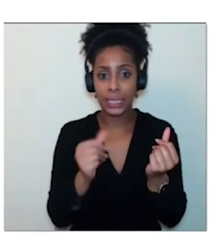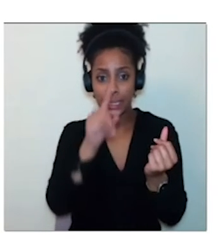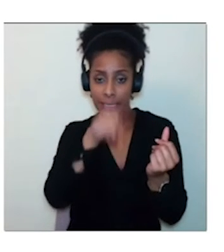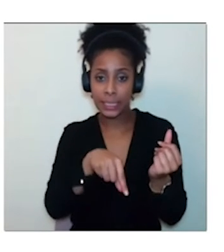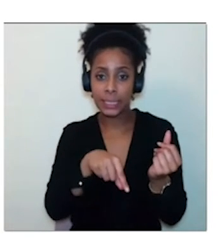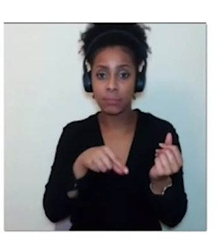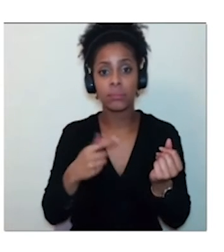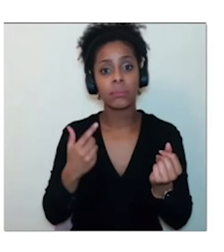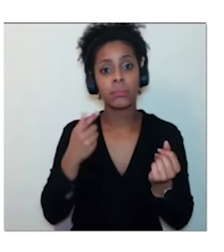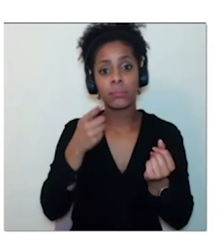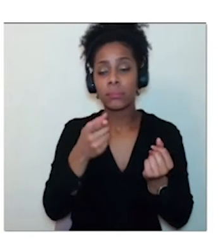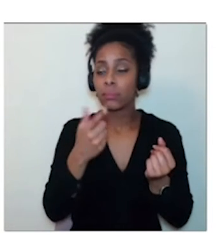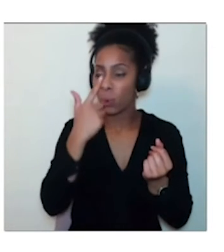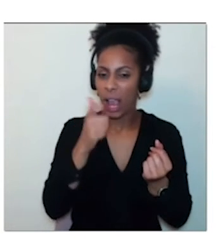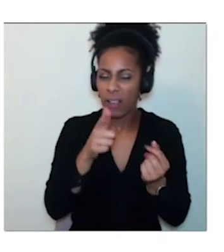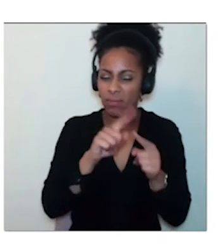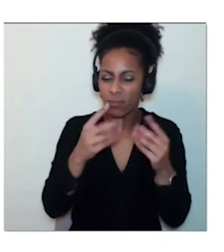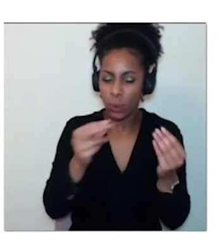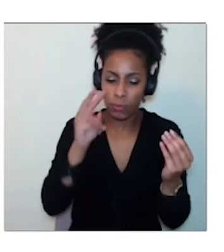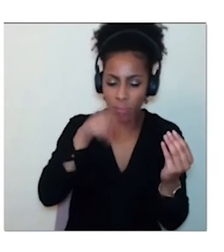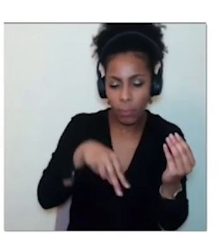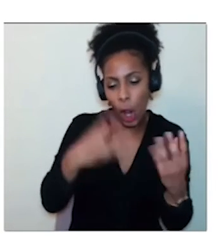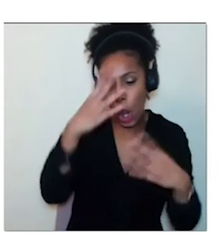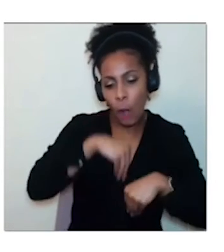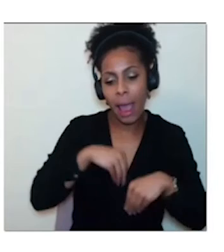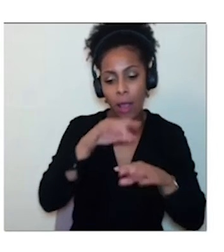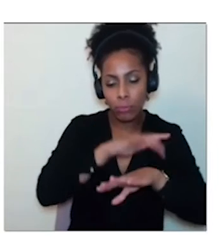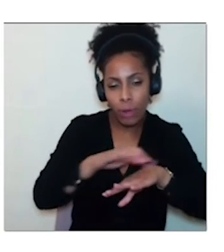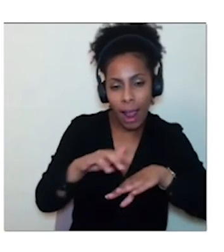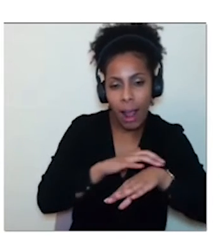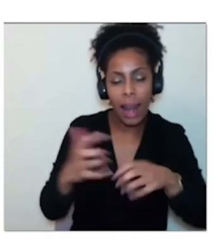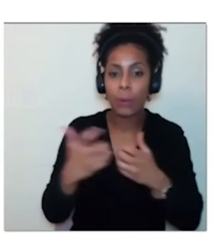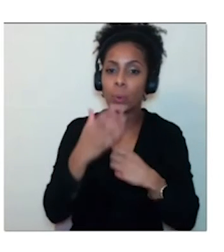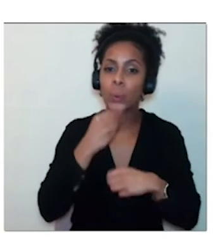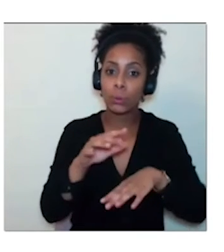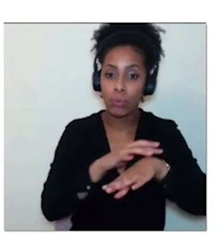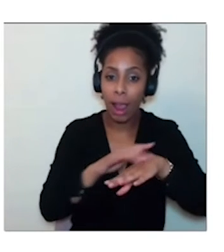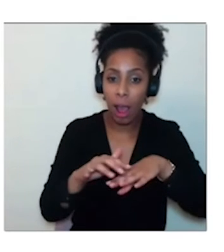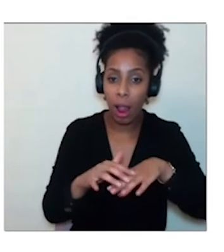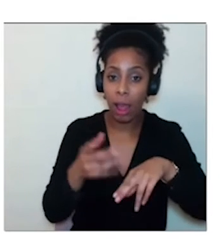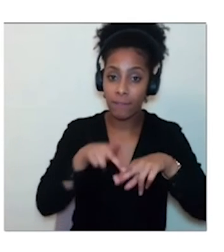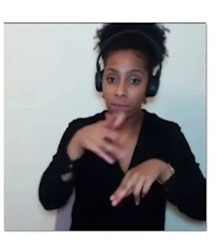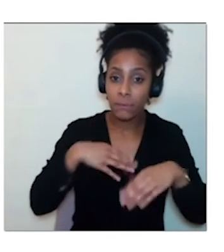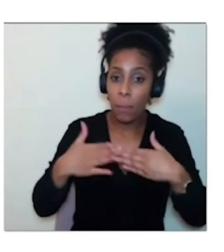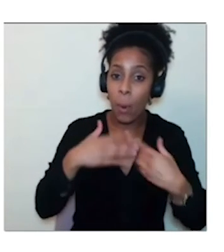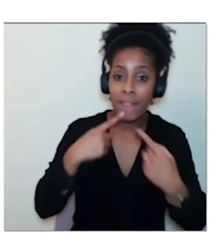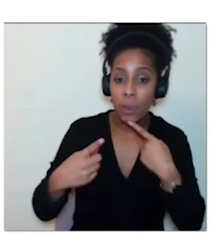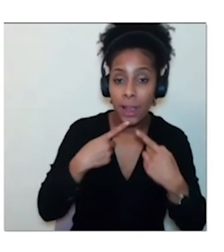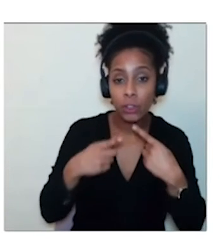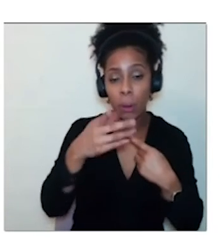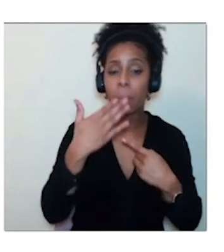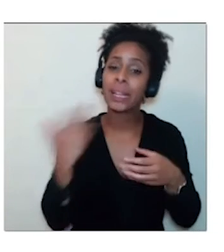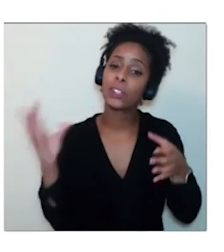and learning about Braille, and I can only scratch the surface here. For more information, please contact the UKAAF or